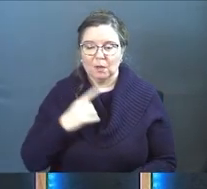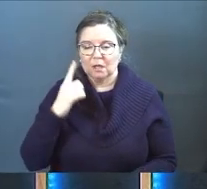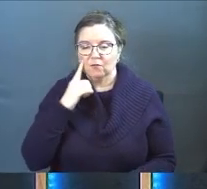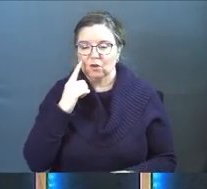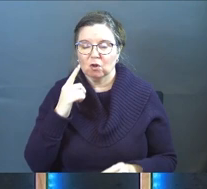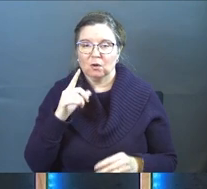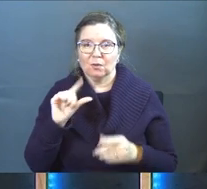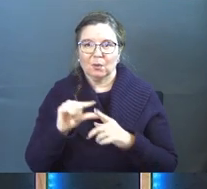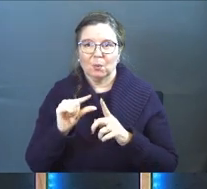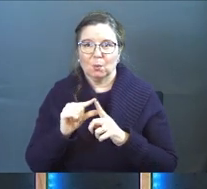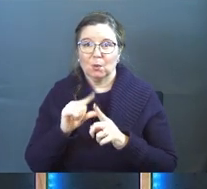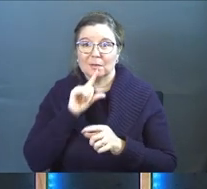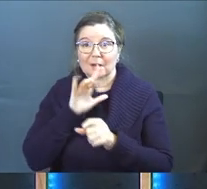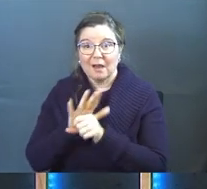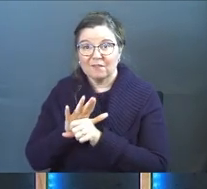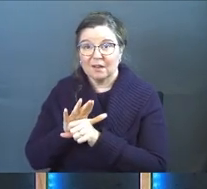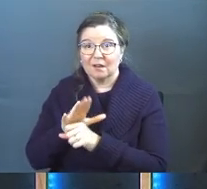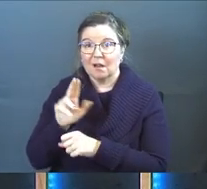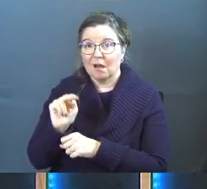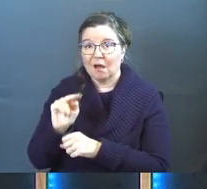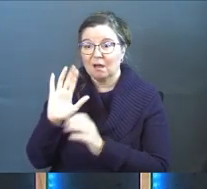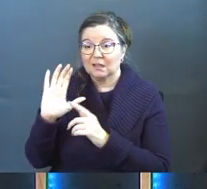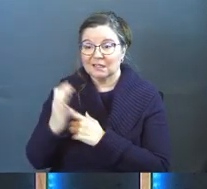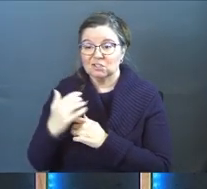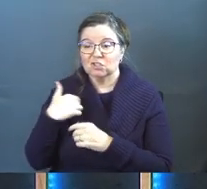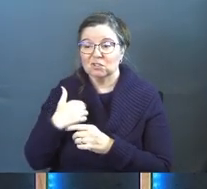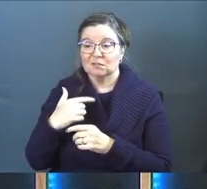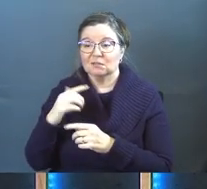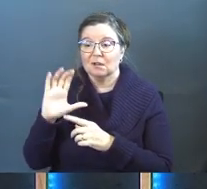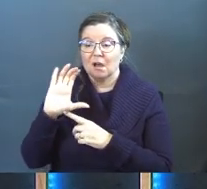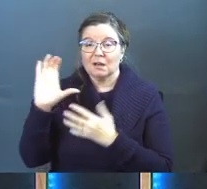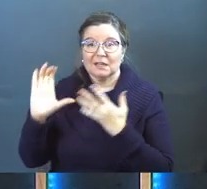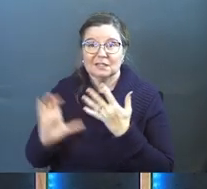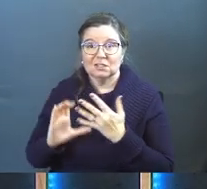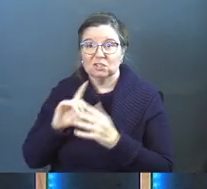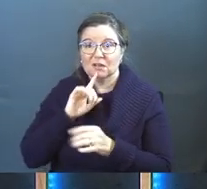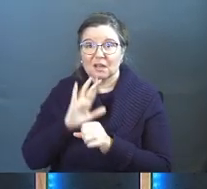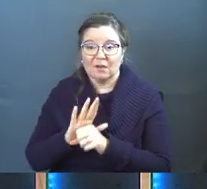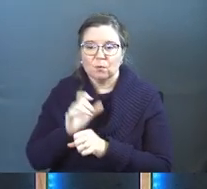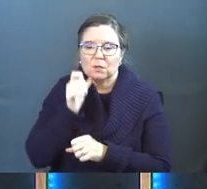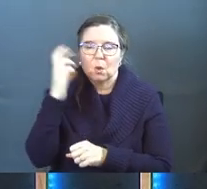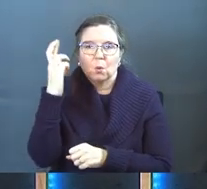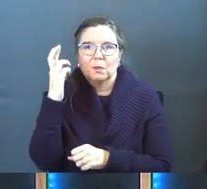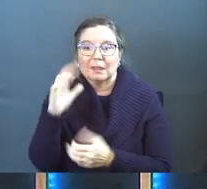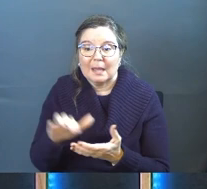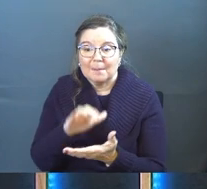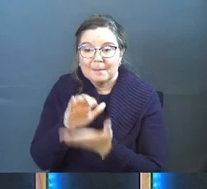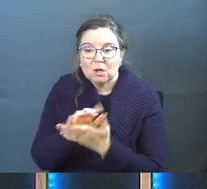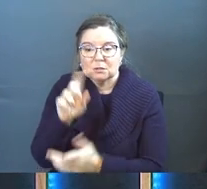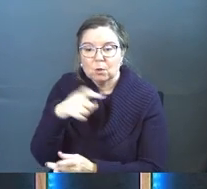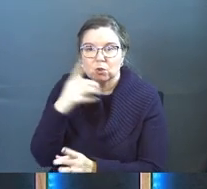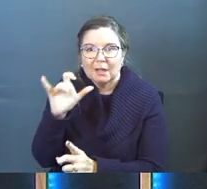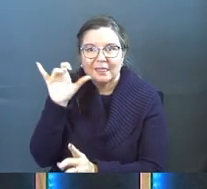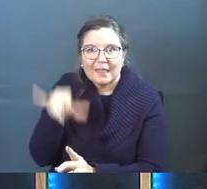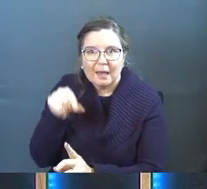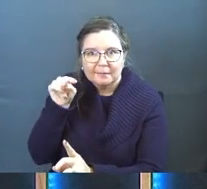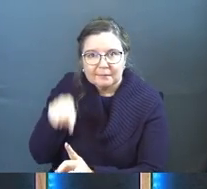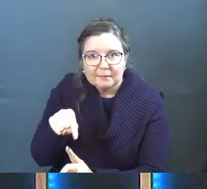heard unconditional covenant so much, we take it so much for granted, we don't realize that that's what a marriage is supposed